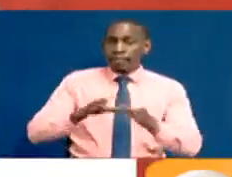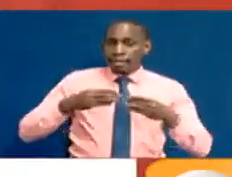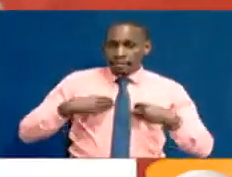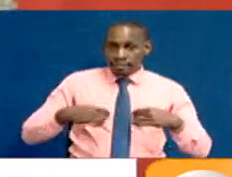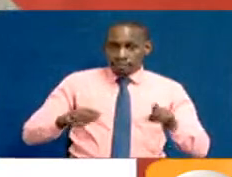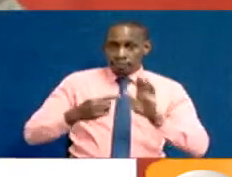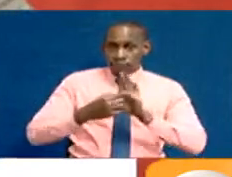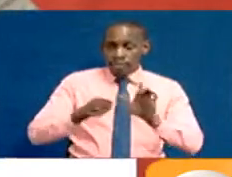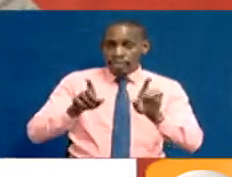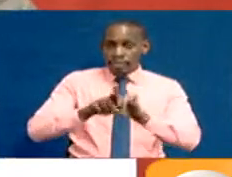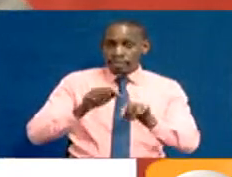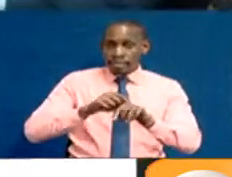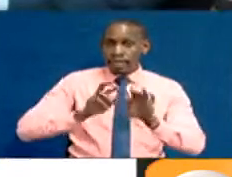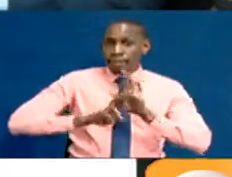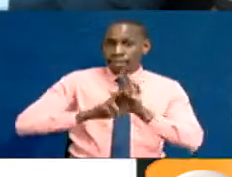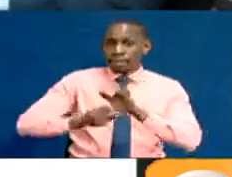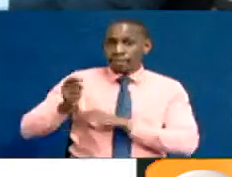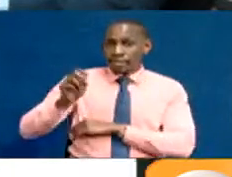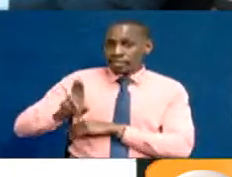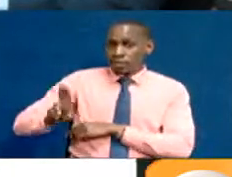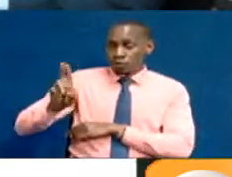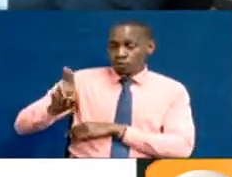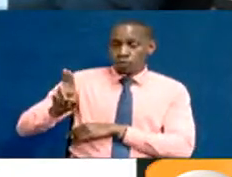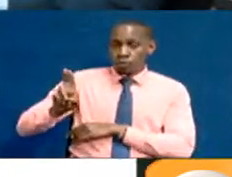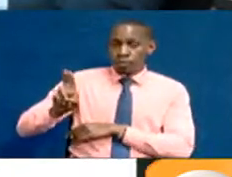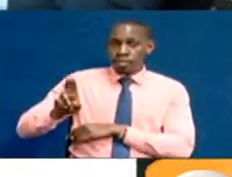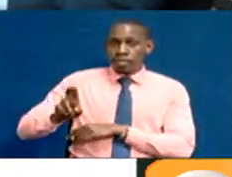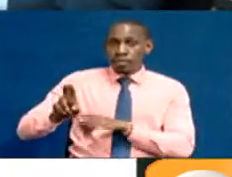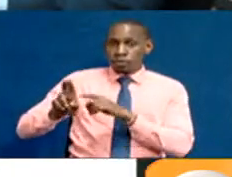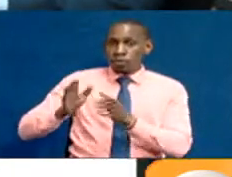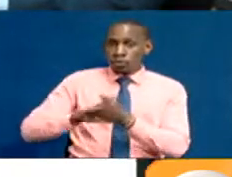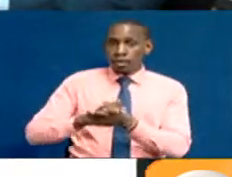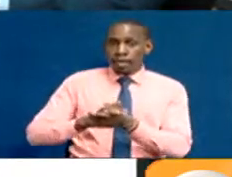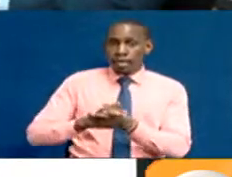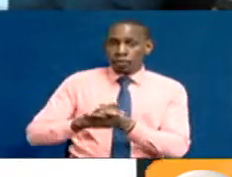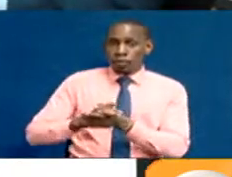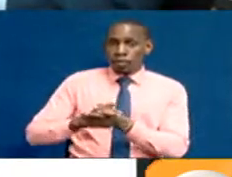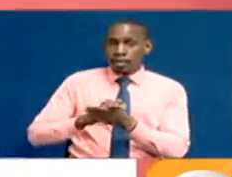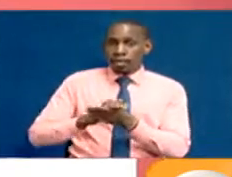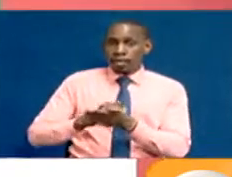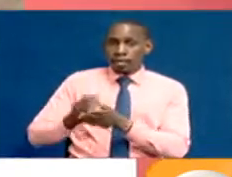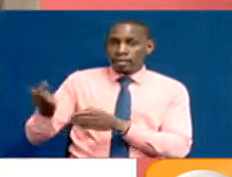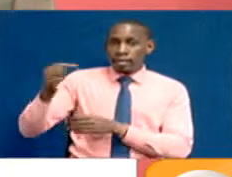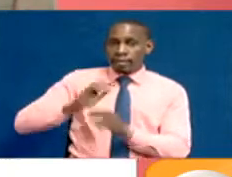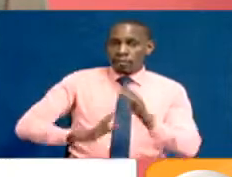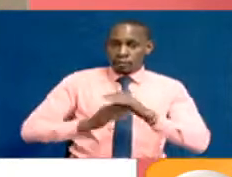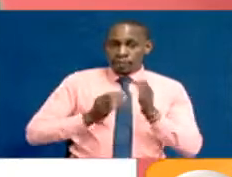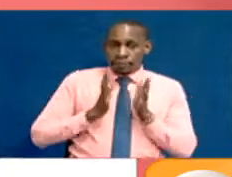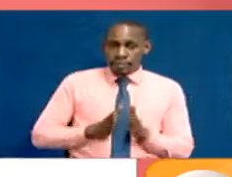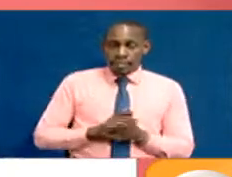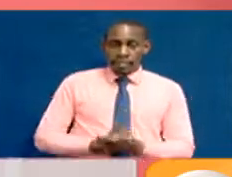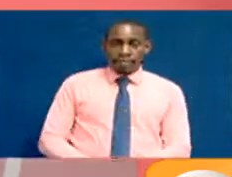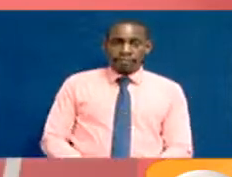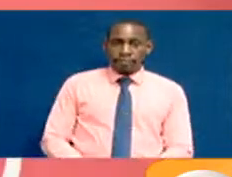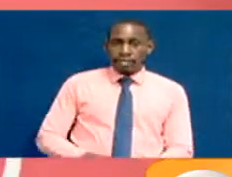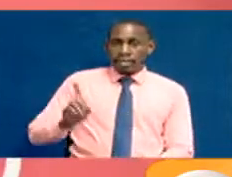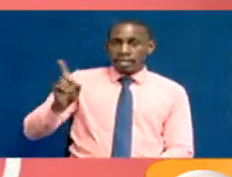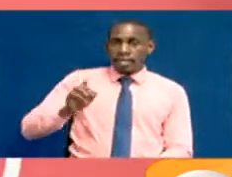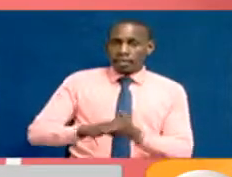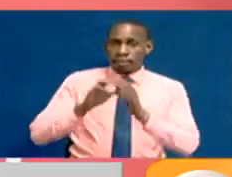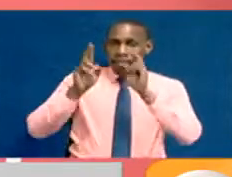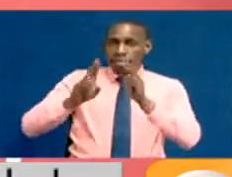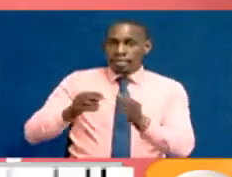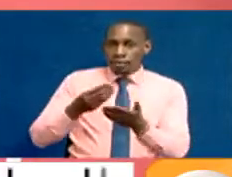acknowledged this as he represented President Uhuru Kenyatta, who was slated as the chief guest. The Nairobi International Financial Center has